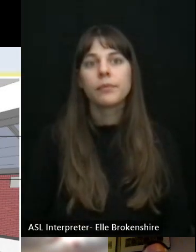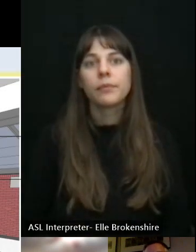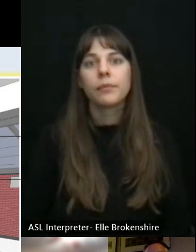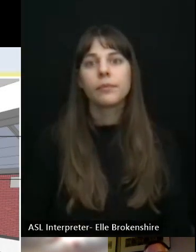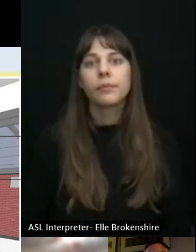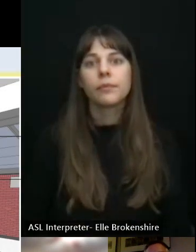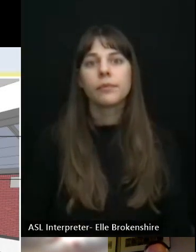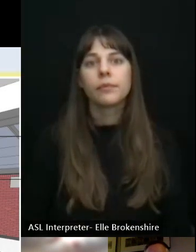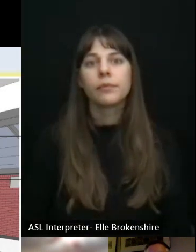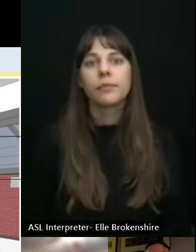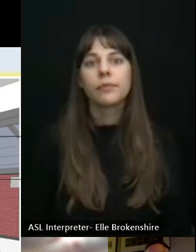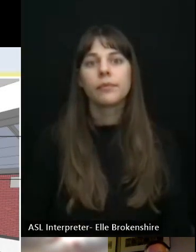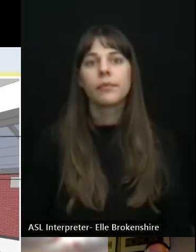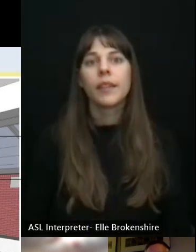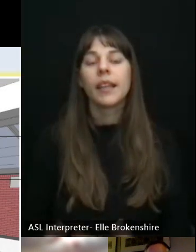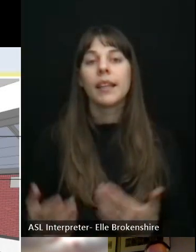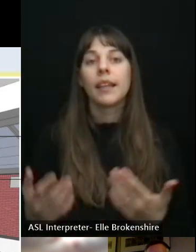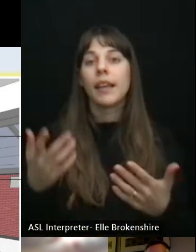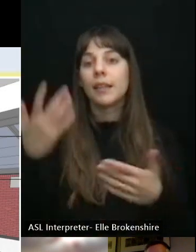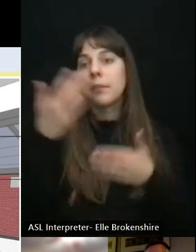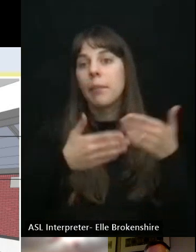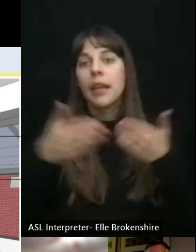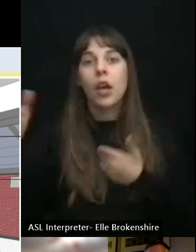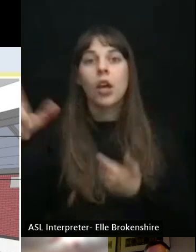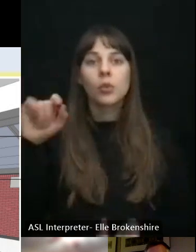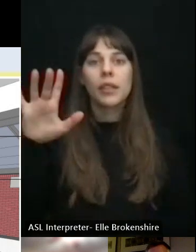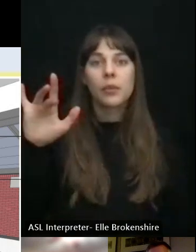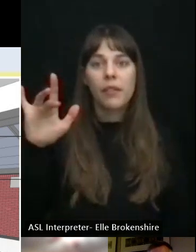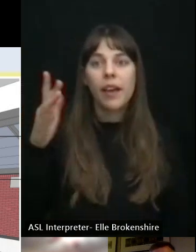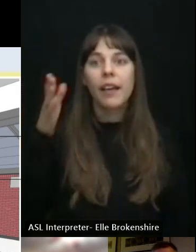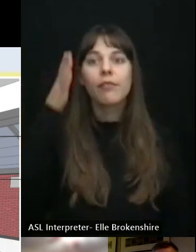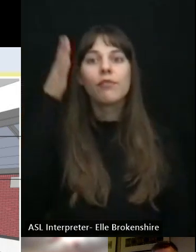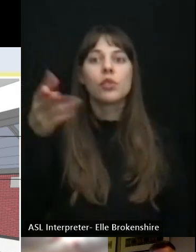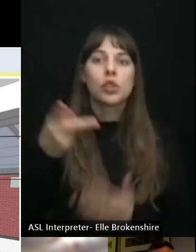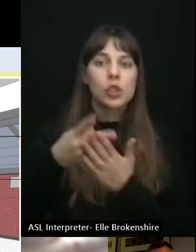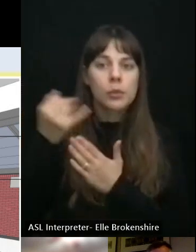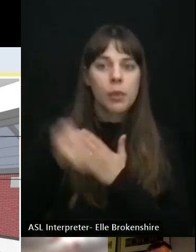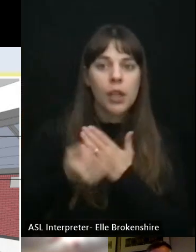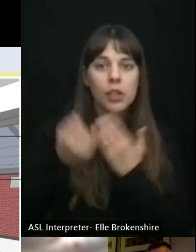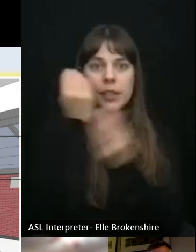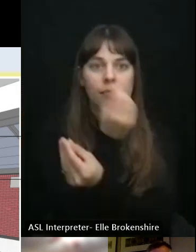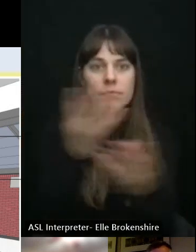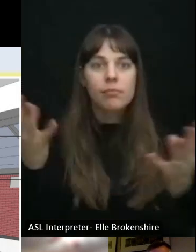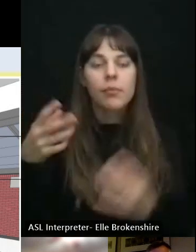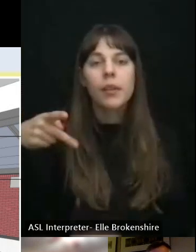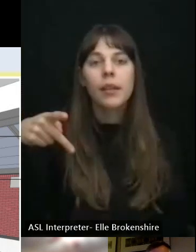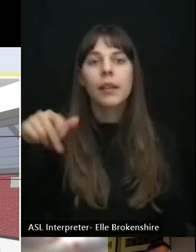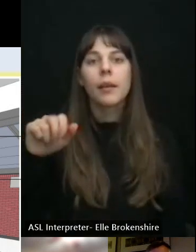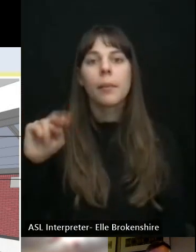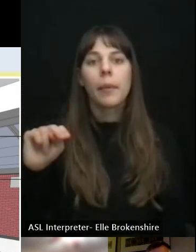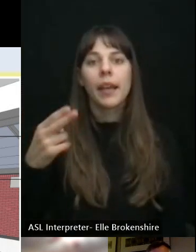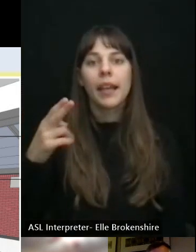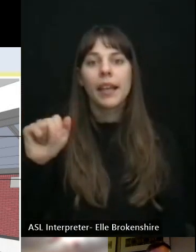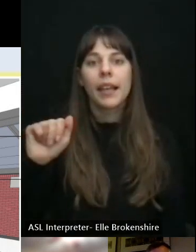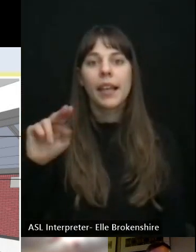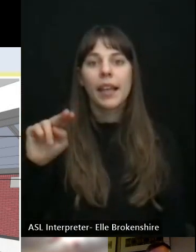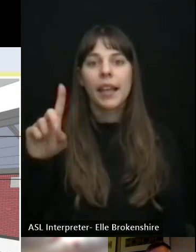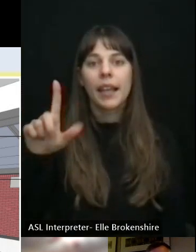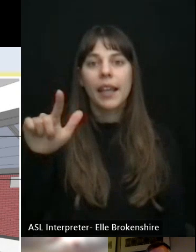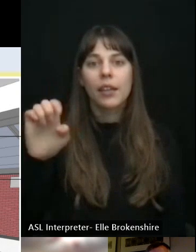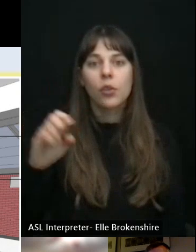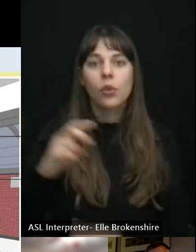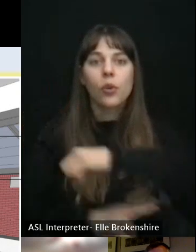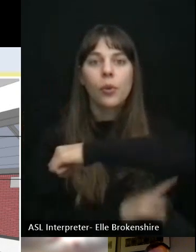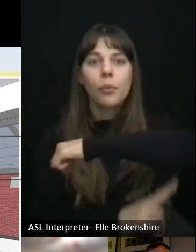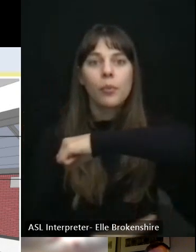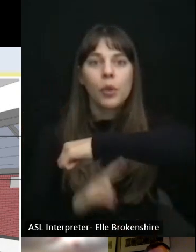And then some projects beyond 2025, just for folks' awareness, is the Panhandle Bridge rehabilitation project. That's the bridge that